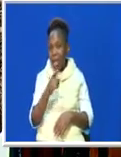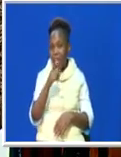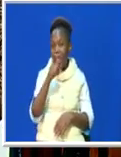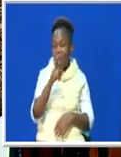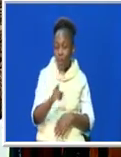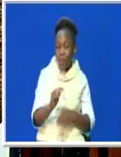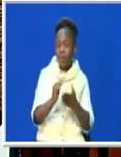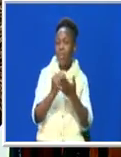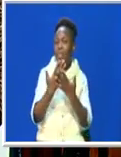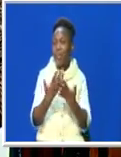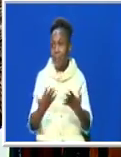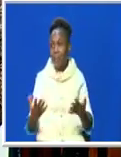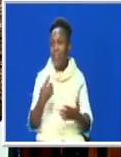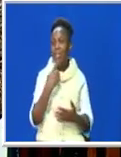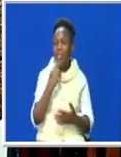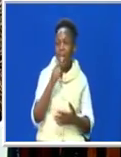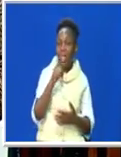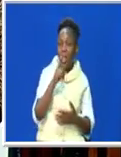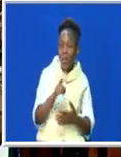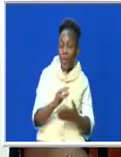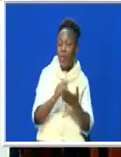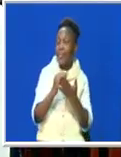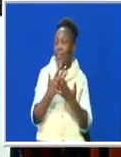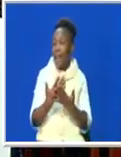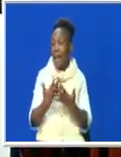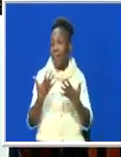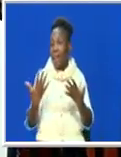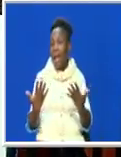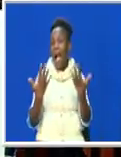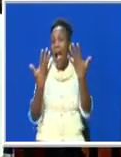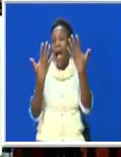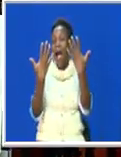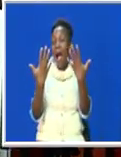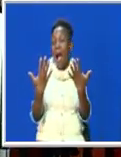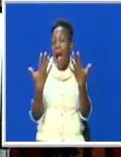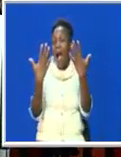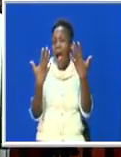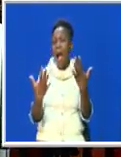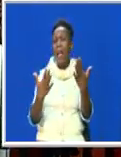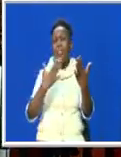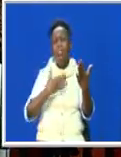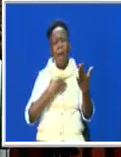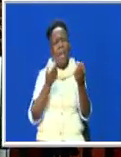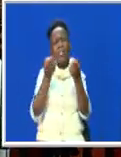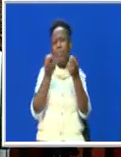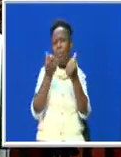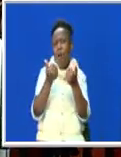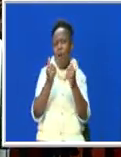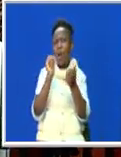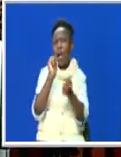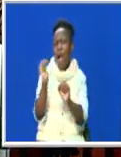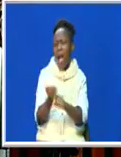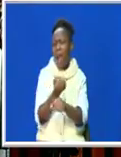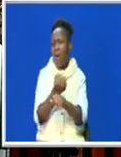kitu, nikwambie kitu. Mikono yangu midogo we haiwezi